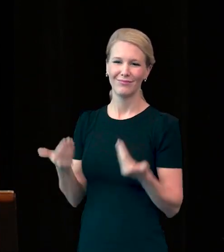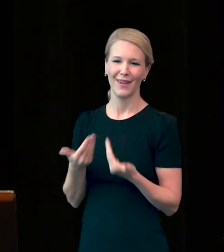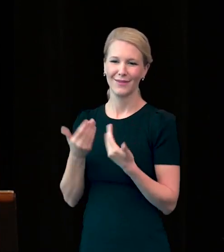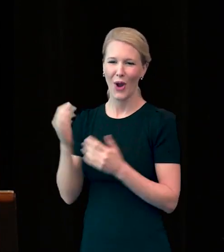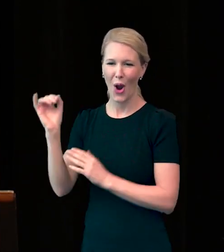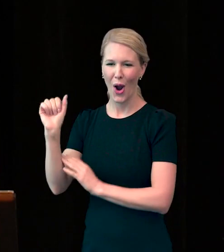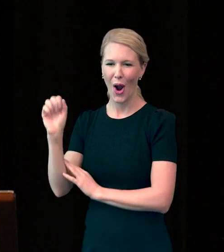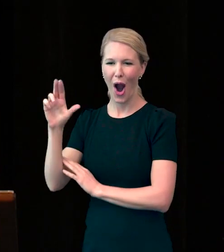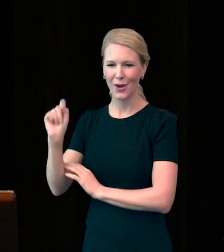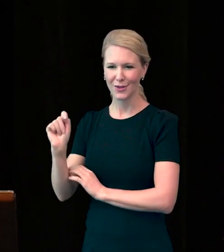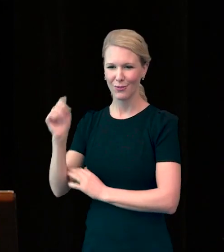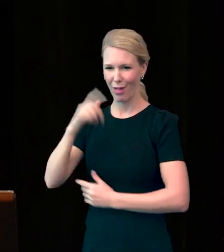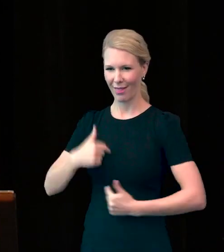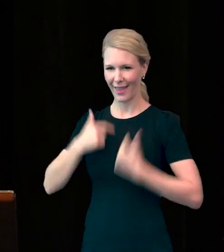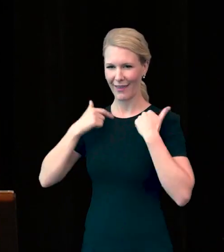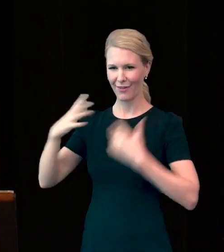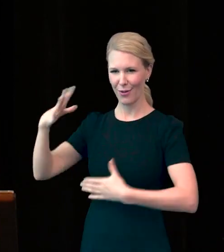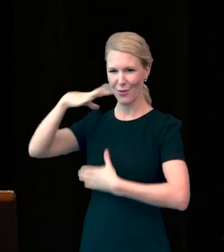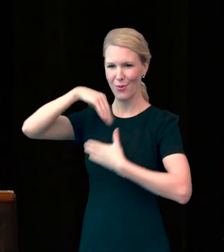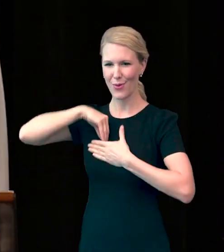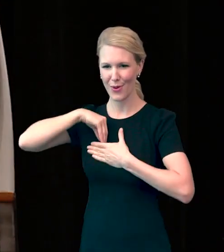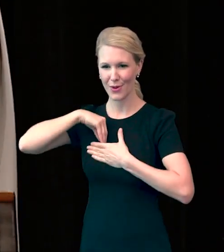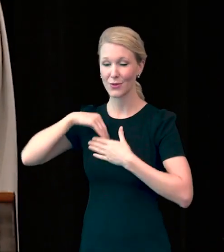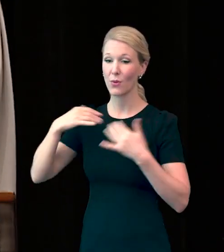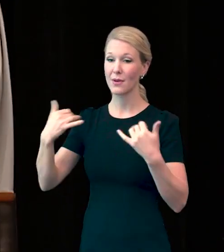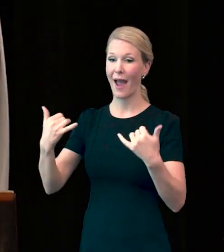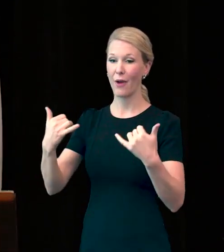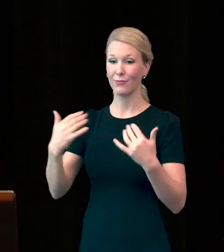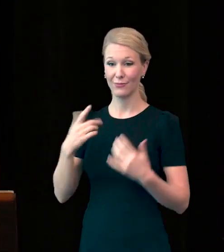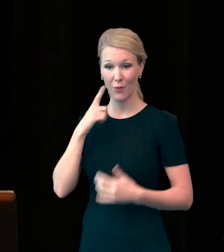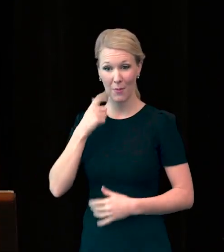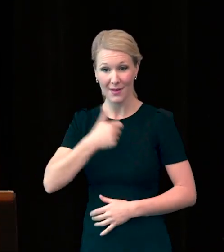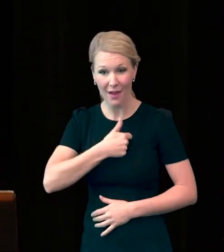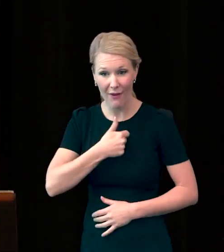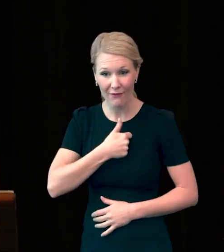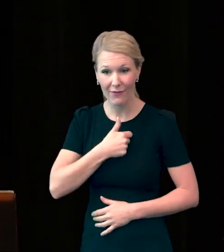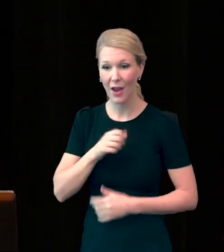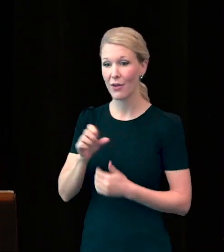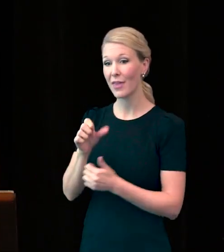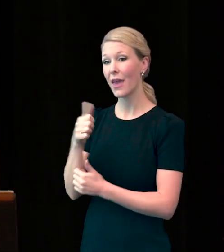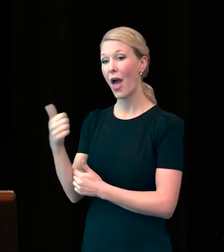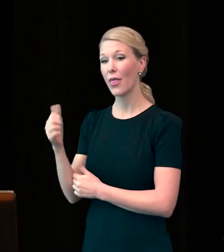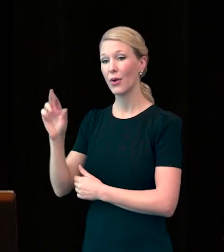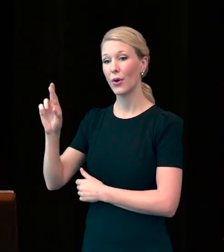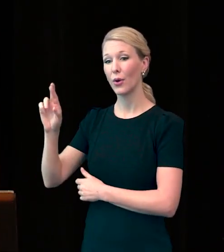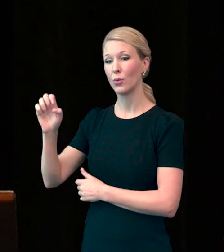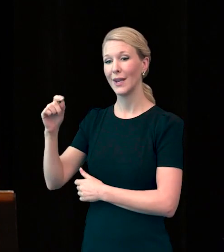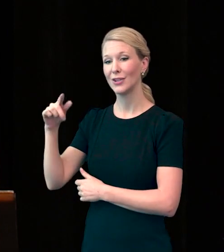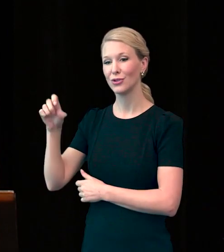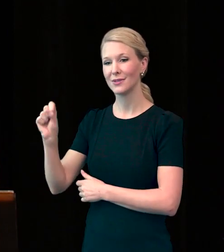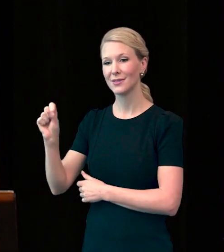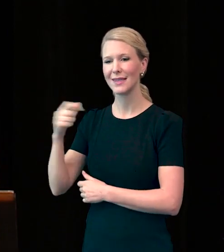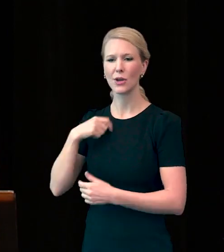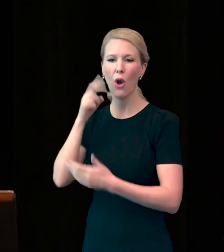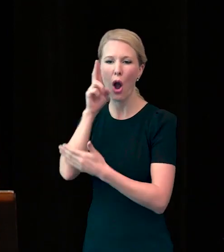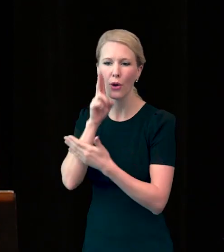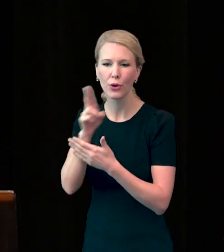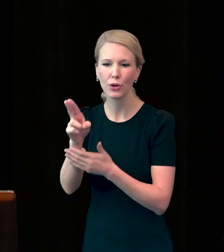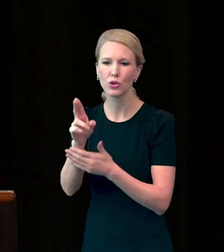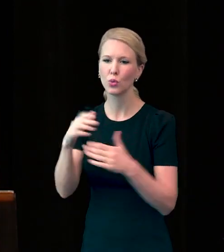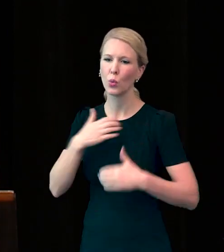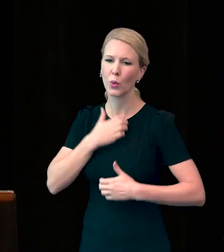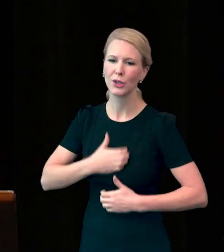resides. So on behalf of all the regents, past and present, it's my honor to wish you the very best